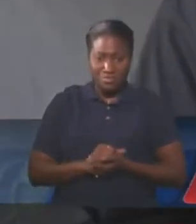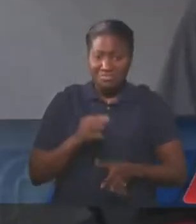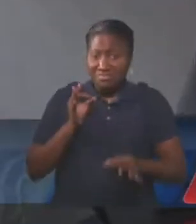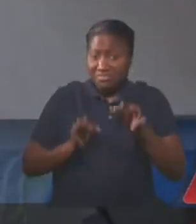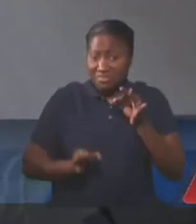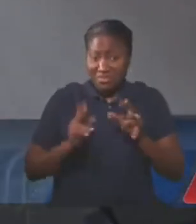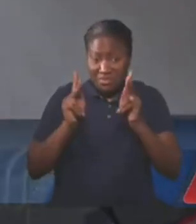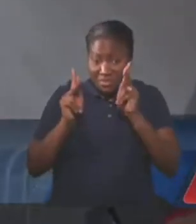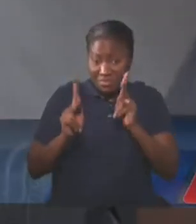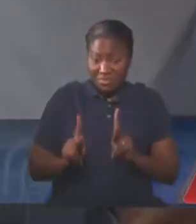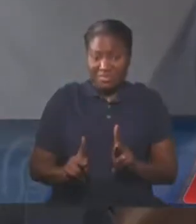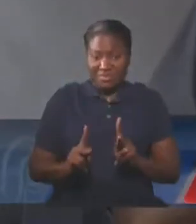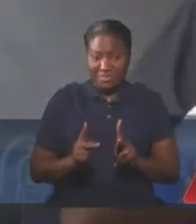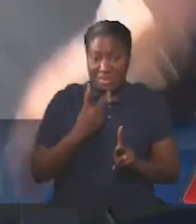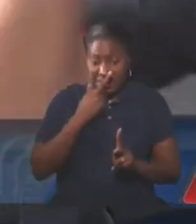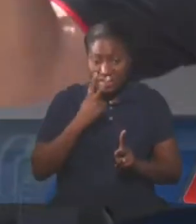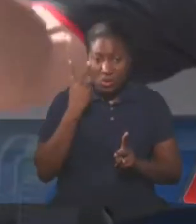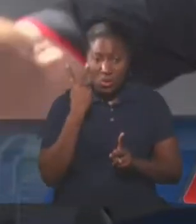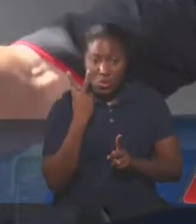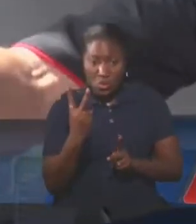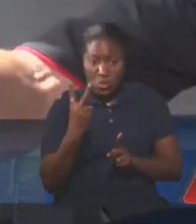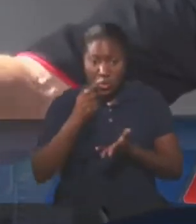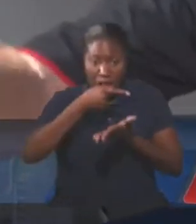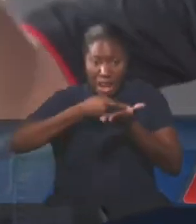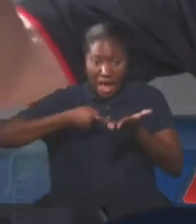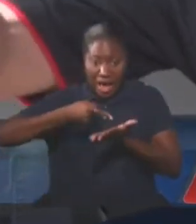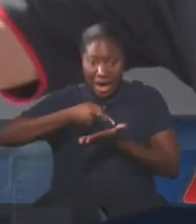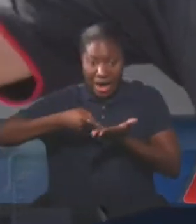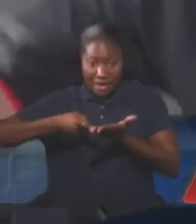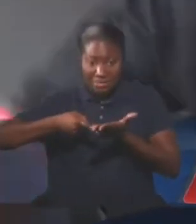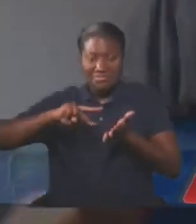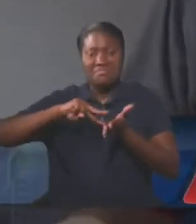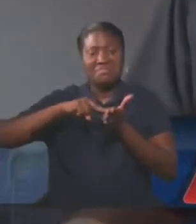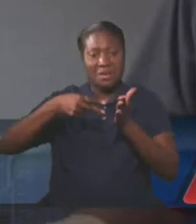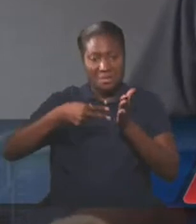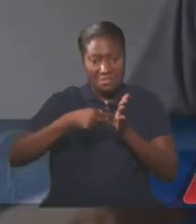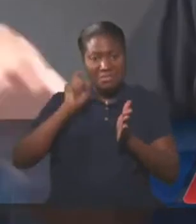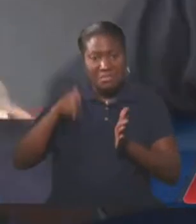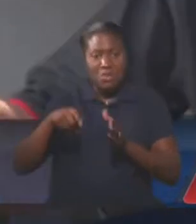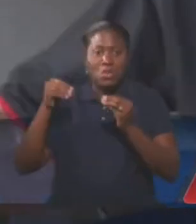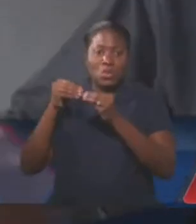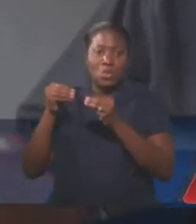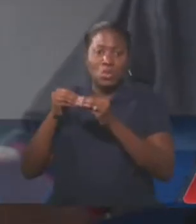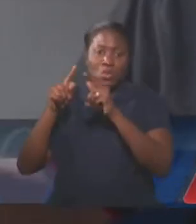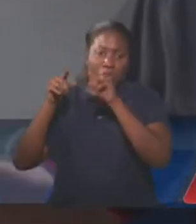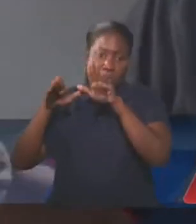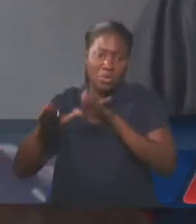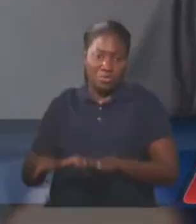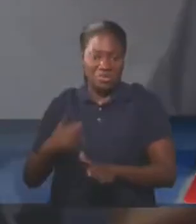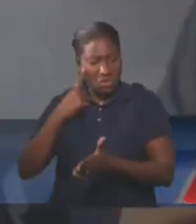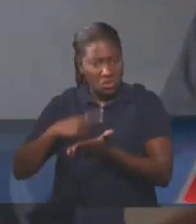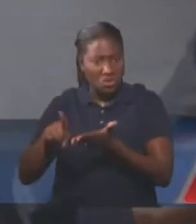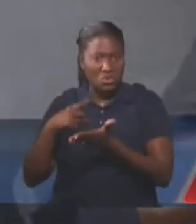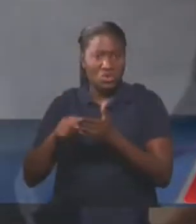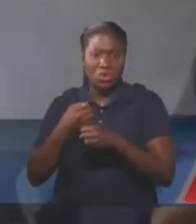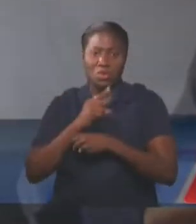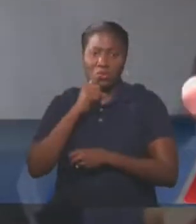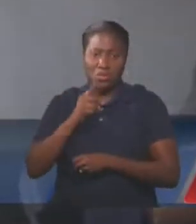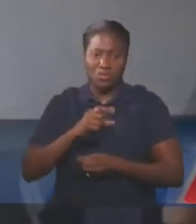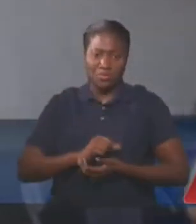person gets that second line, we then refer them to further testing, to further investigation.